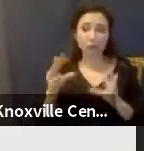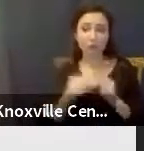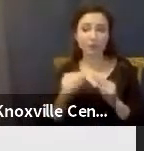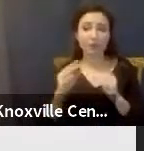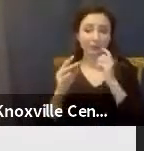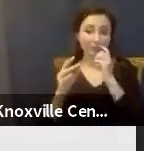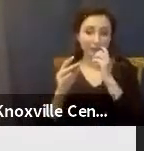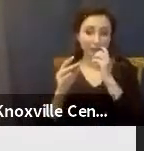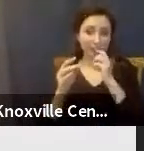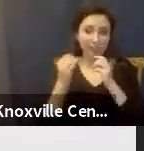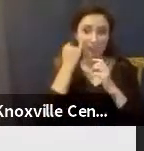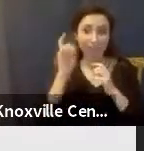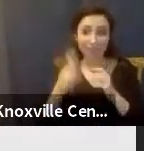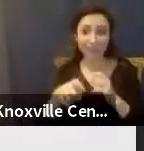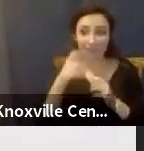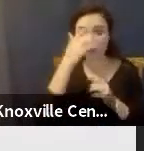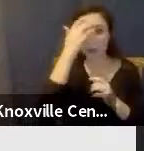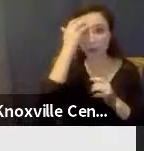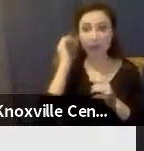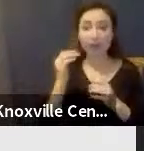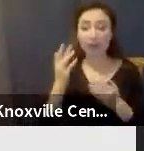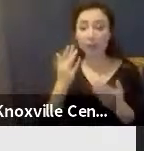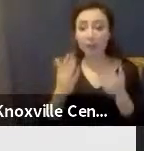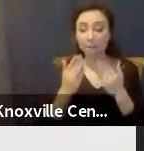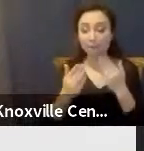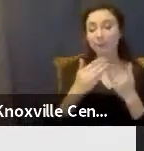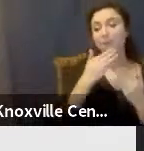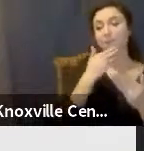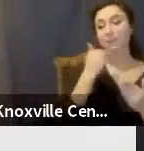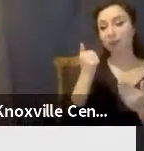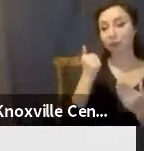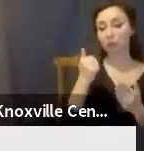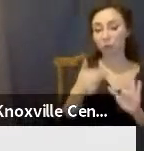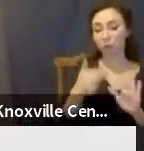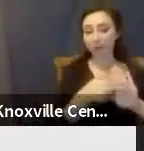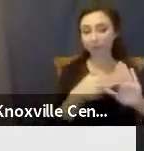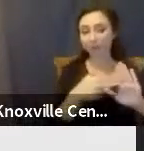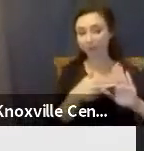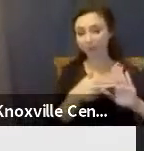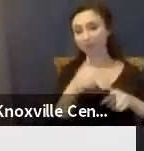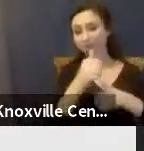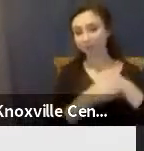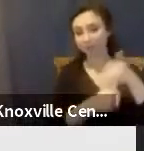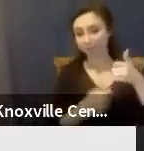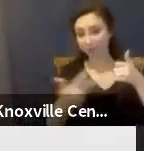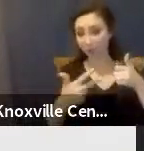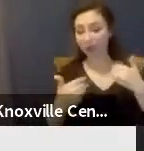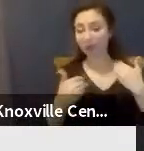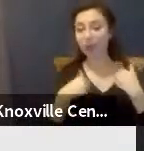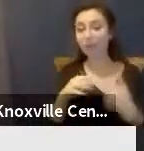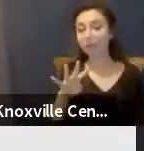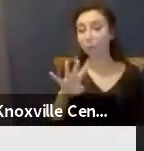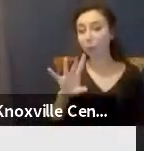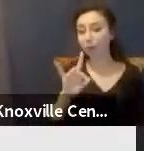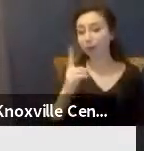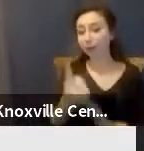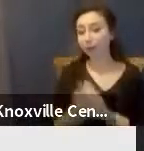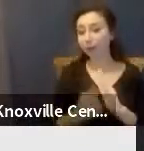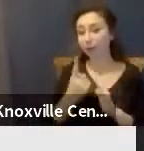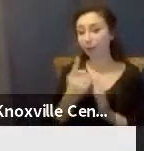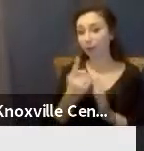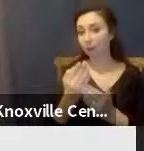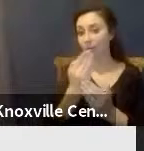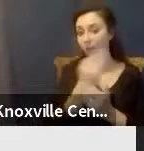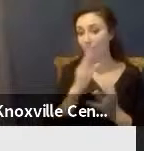be better to simply state in subpart 3 of that section in, have a 48-hour prior to the